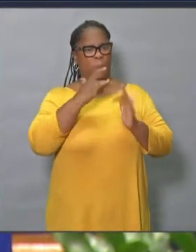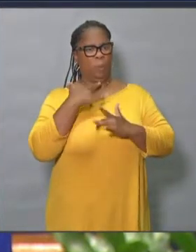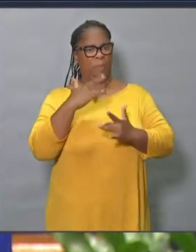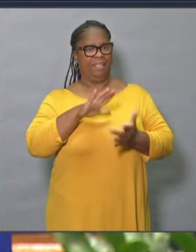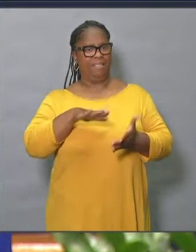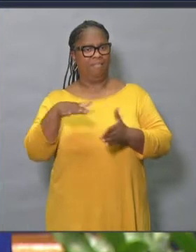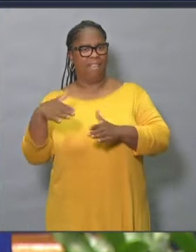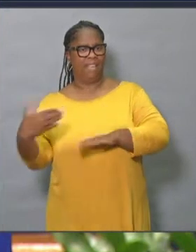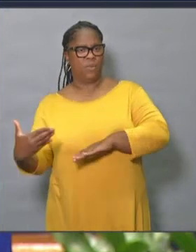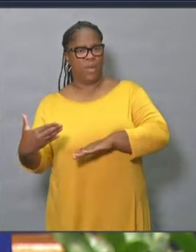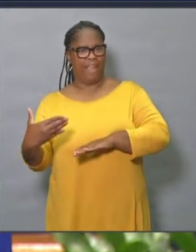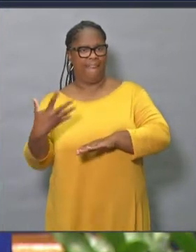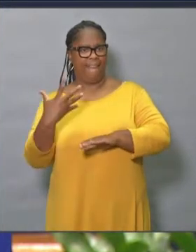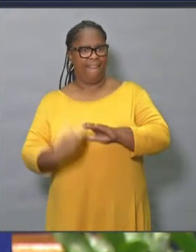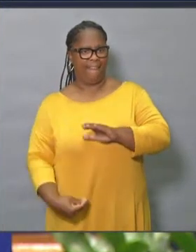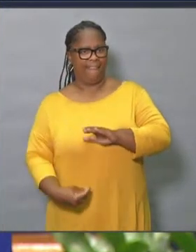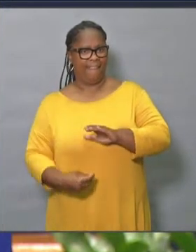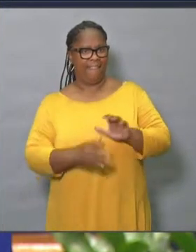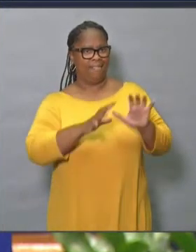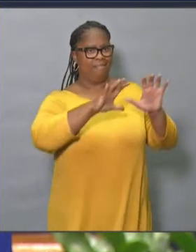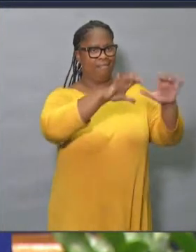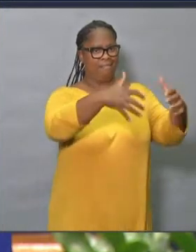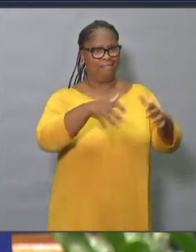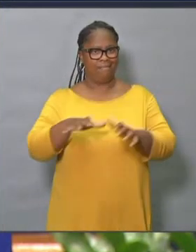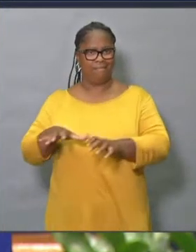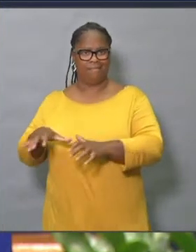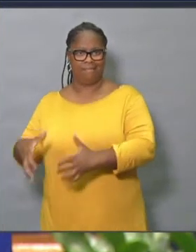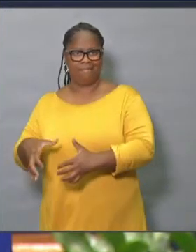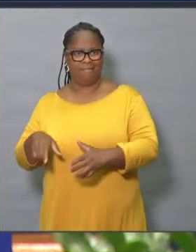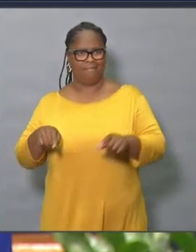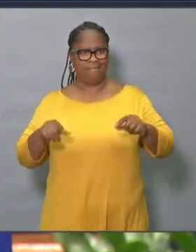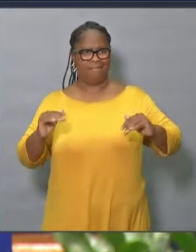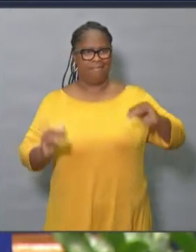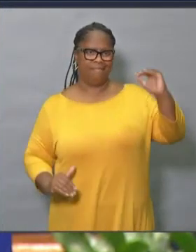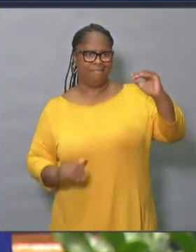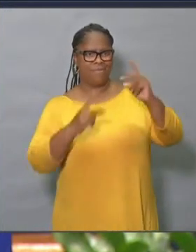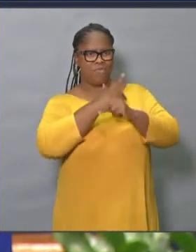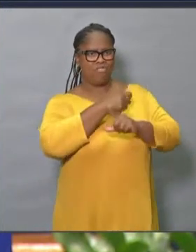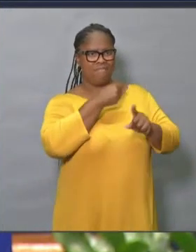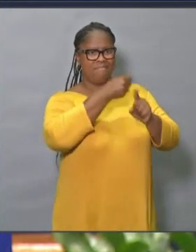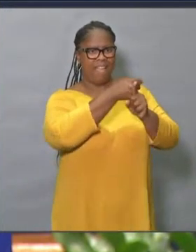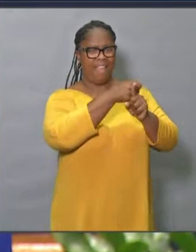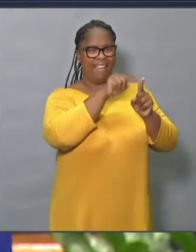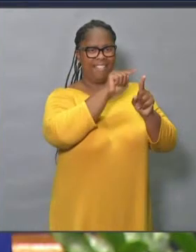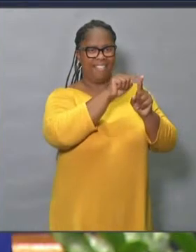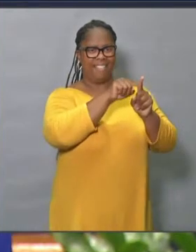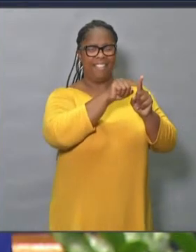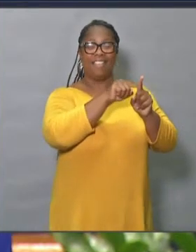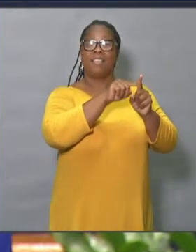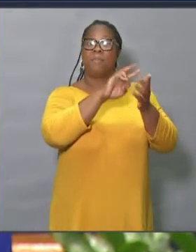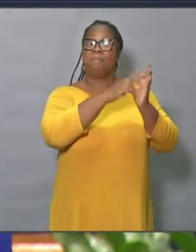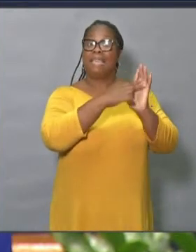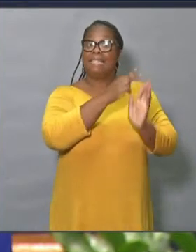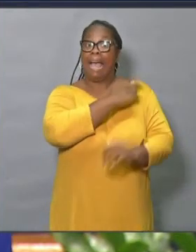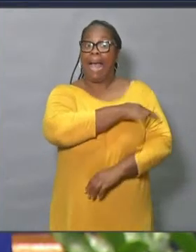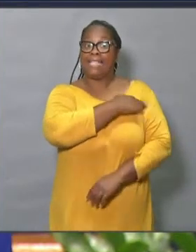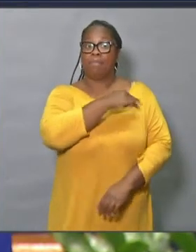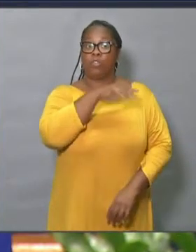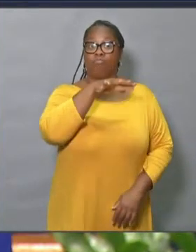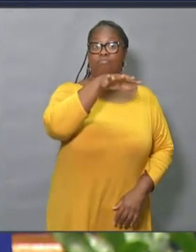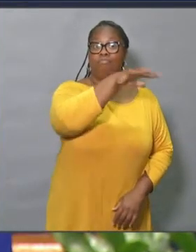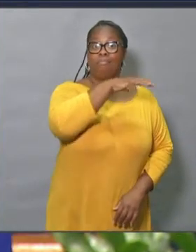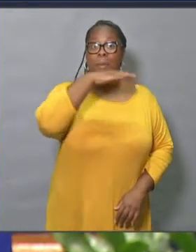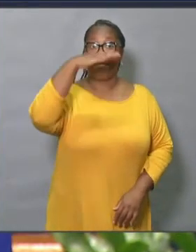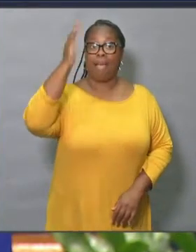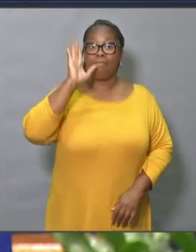away, also affects who's hospitalized. And those hospitals that are serving our Black and brown communities are likely to